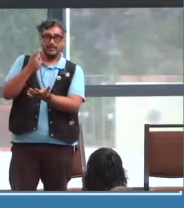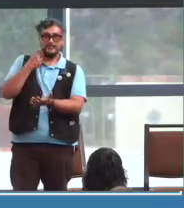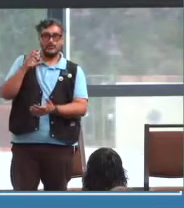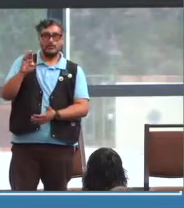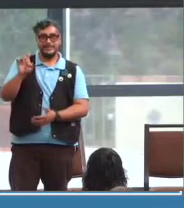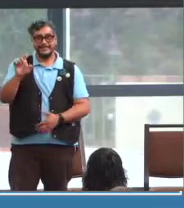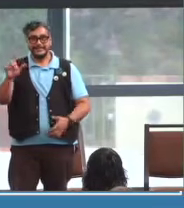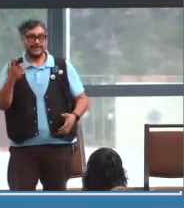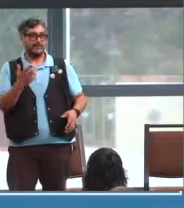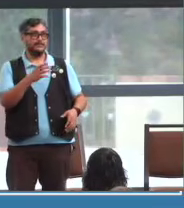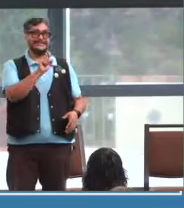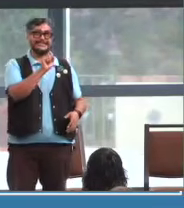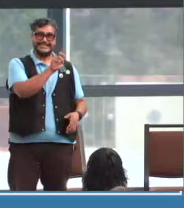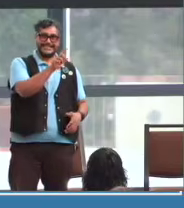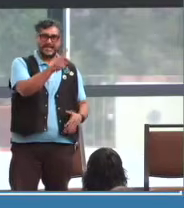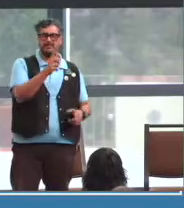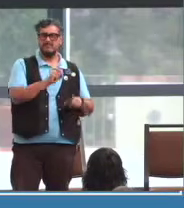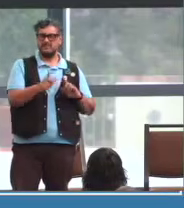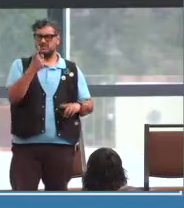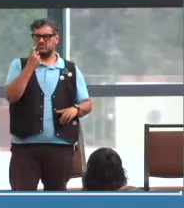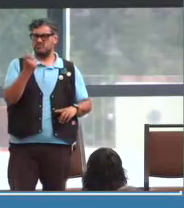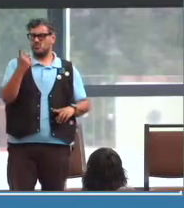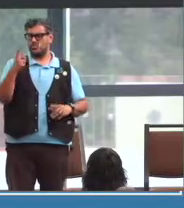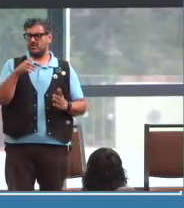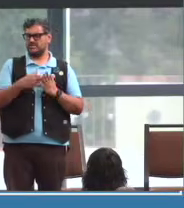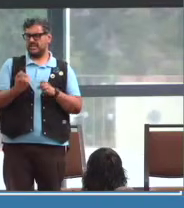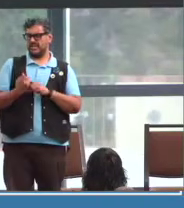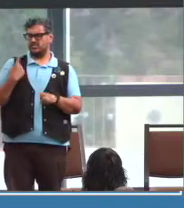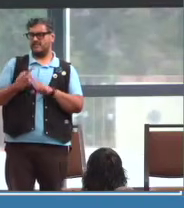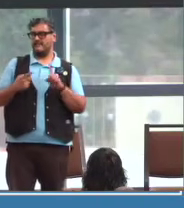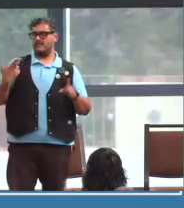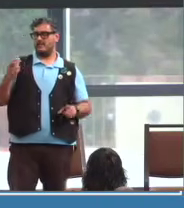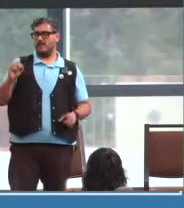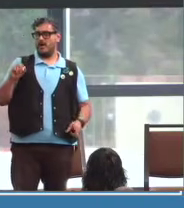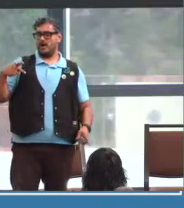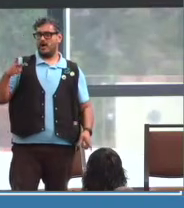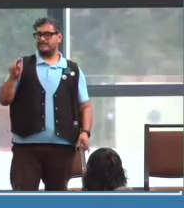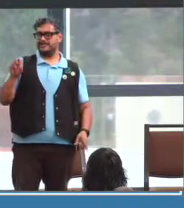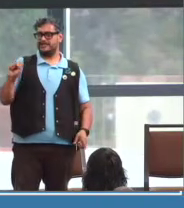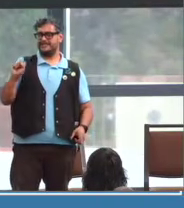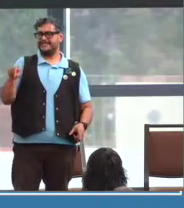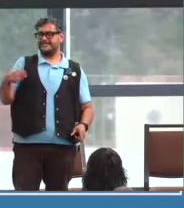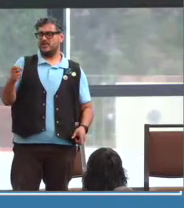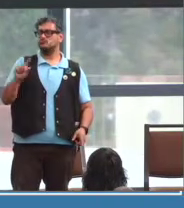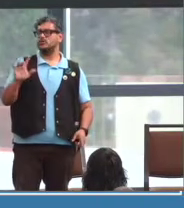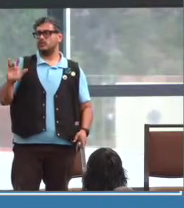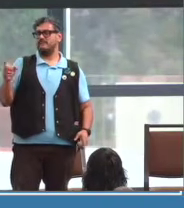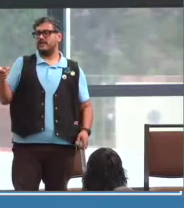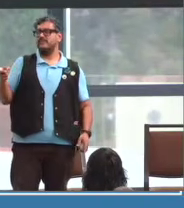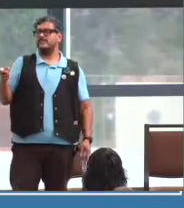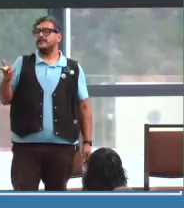dendritic cells. But interestingly, there was a study last year by Hopkins in 2025 where they looked